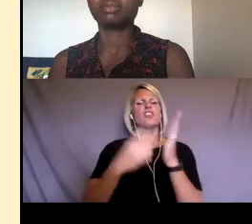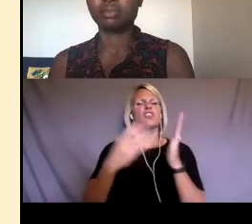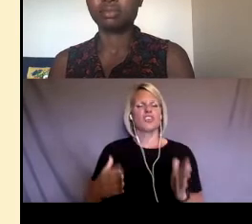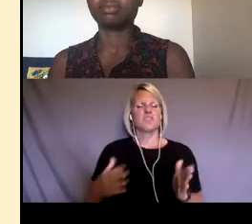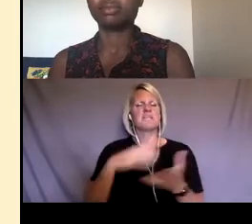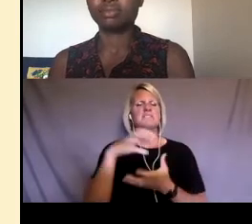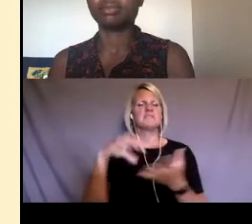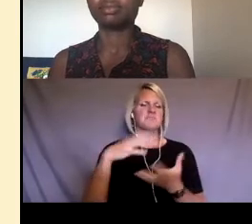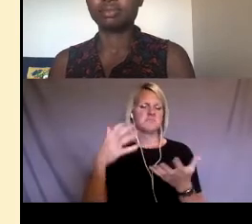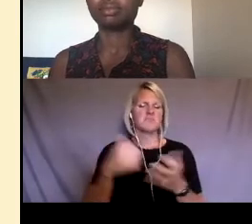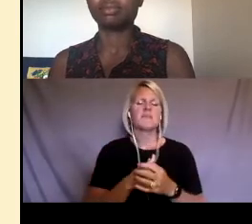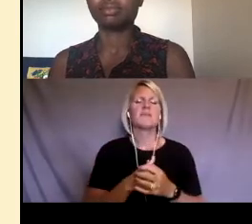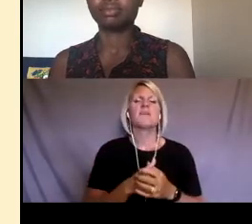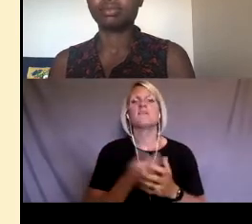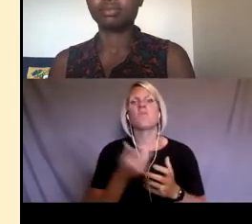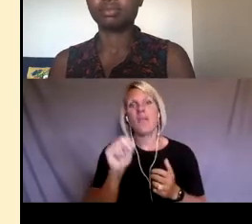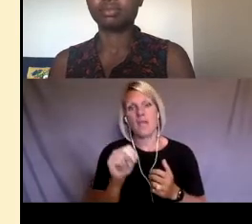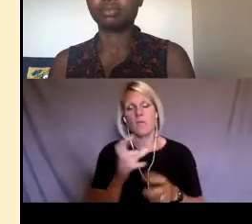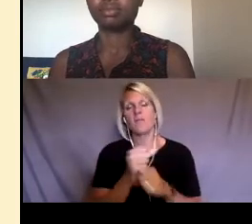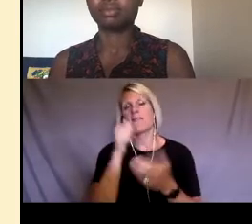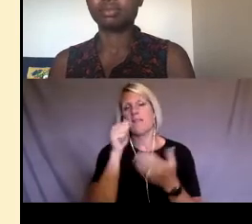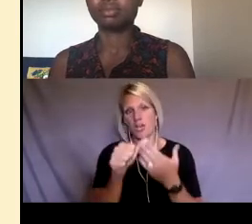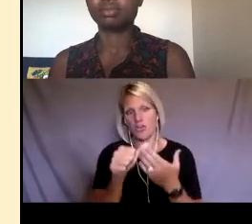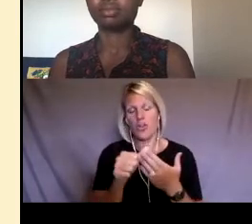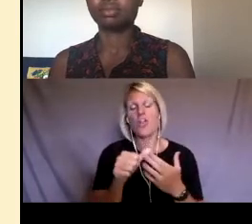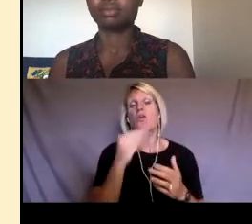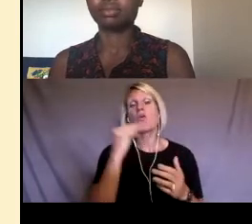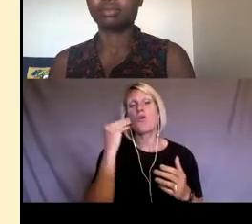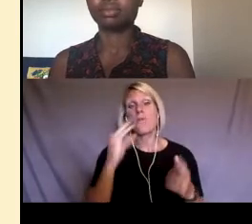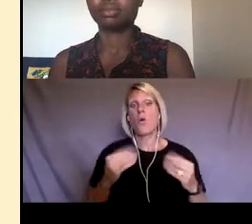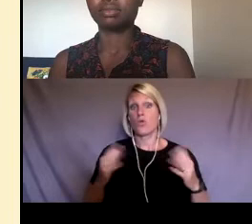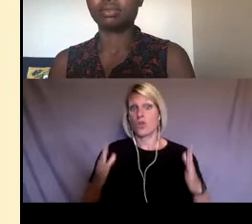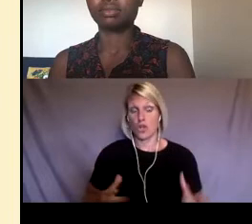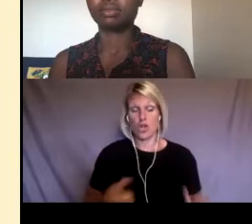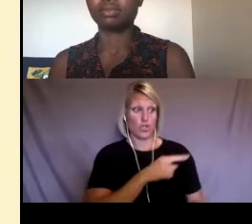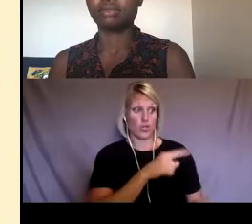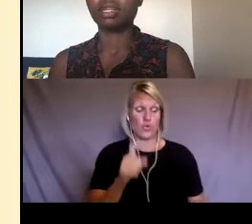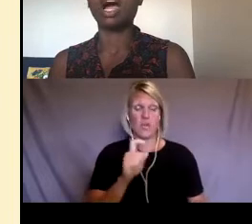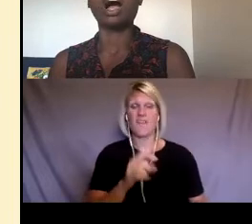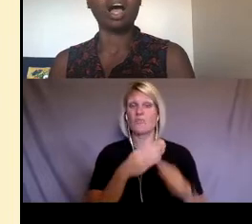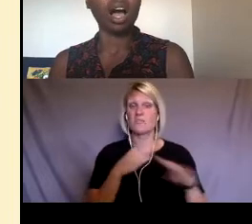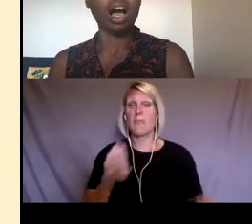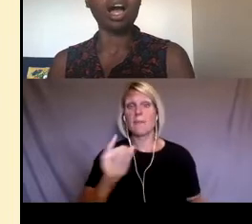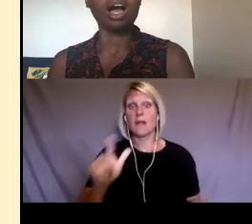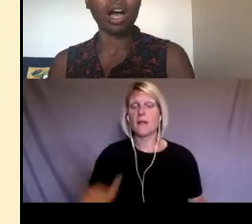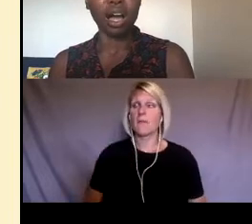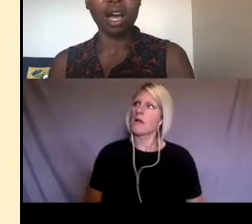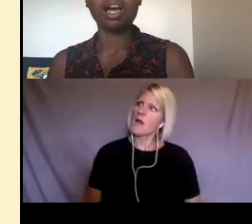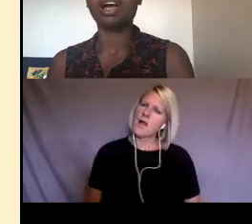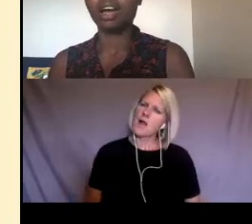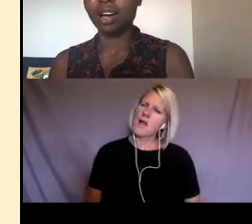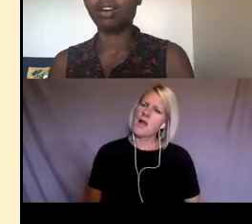so then we got the letter that, hey, the homeowners, you guys are gonna have to split this bill. And I was like,